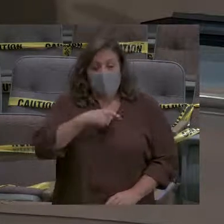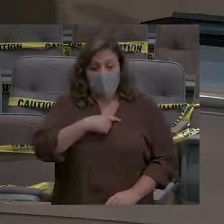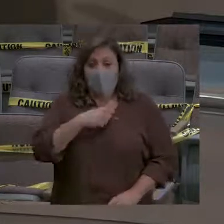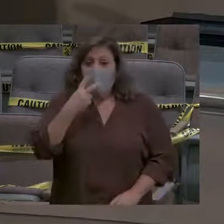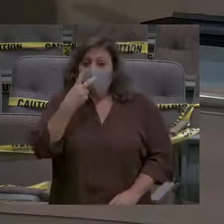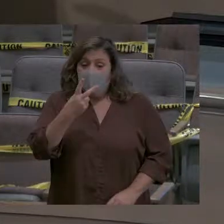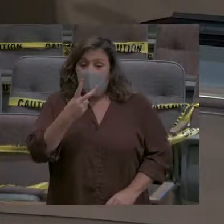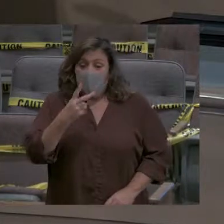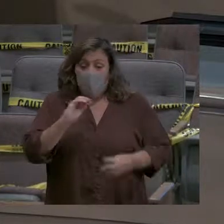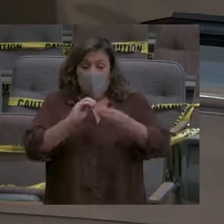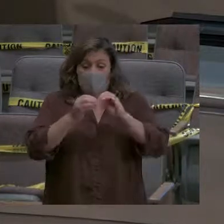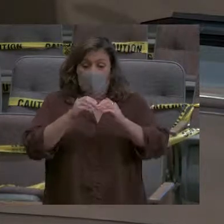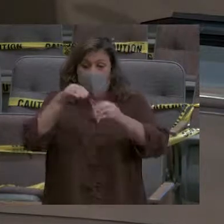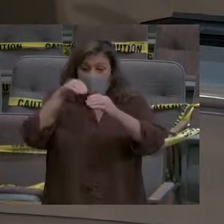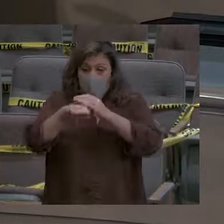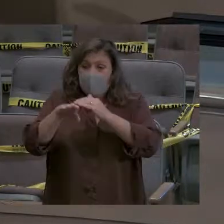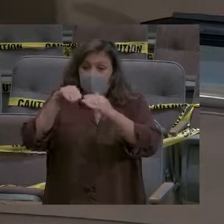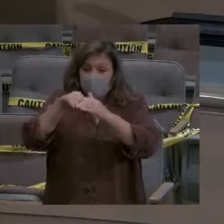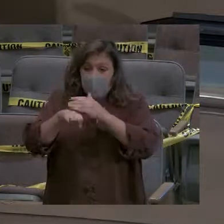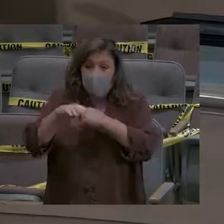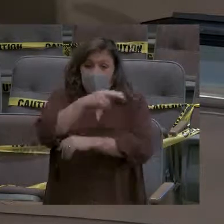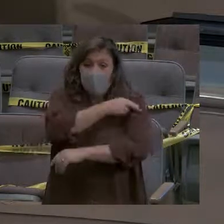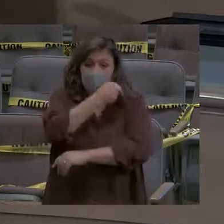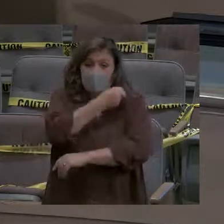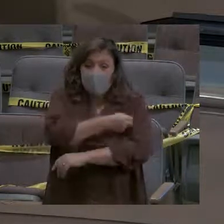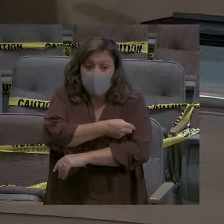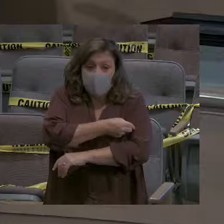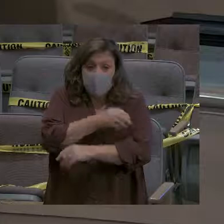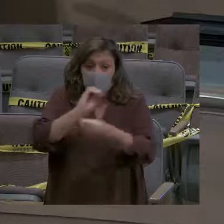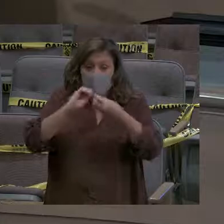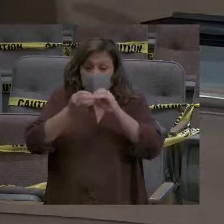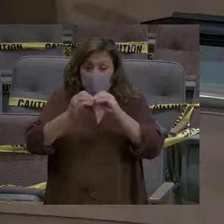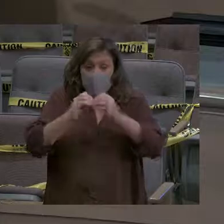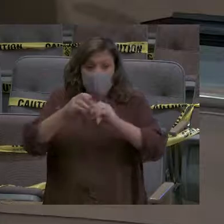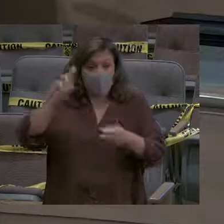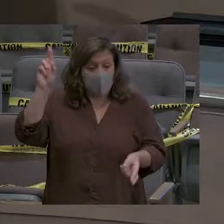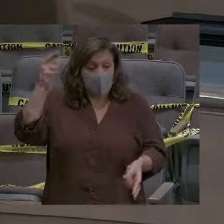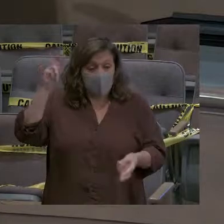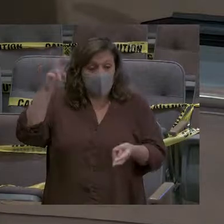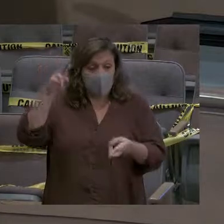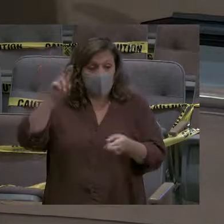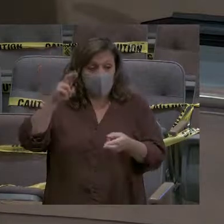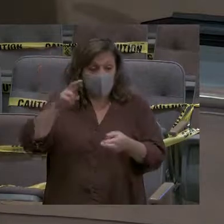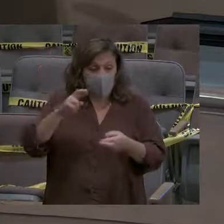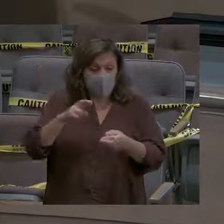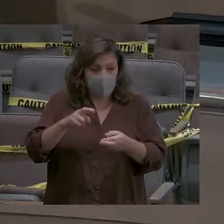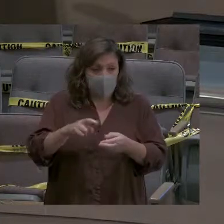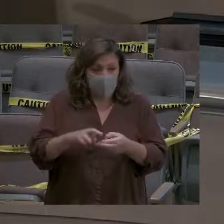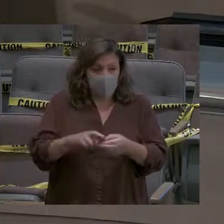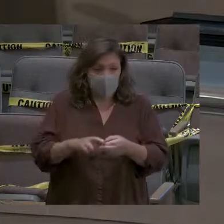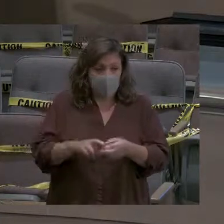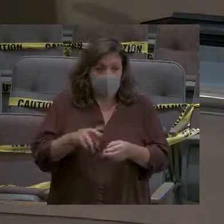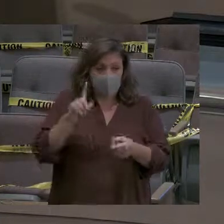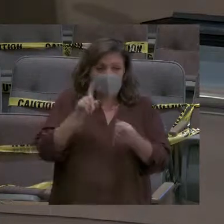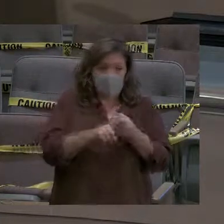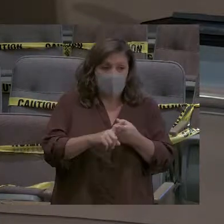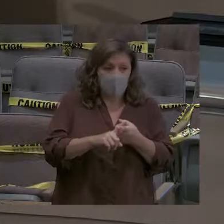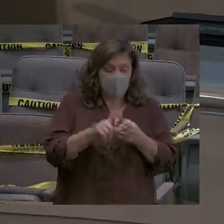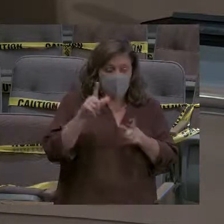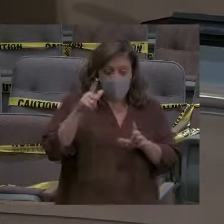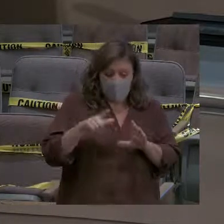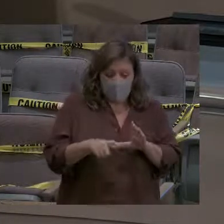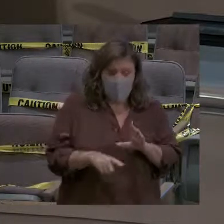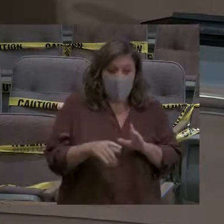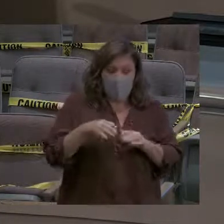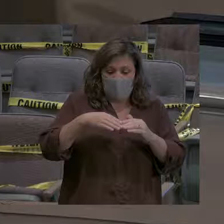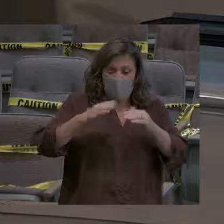daily admissions of patients with COVID-19 drop precipitously, well down into